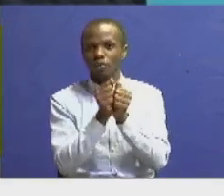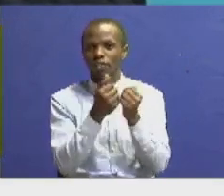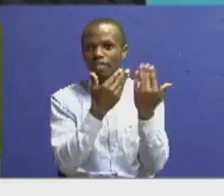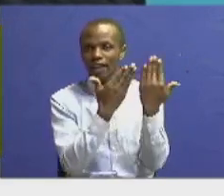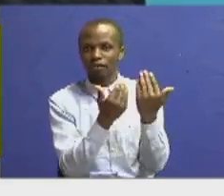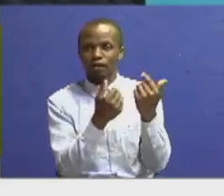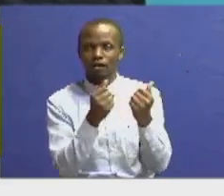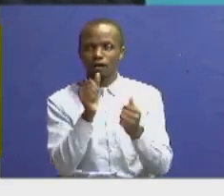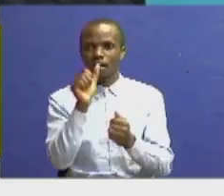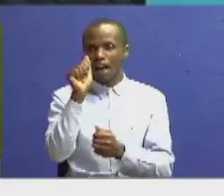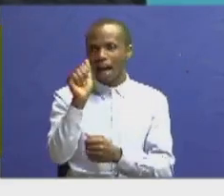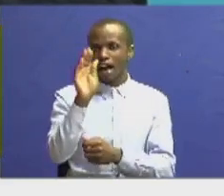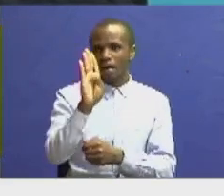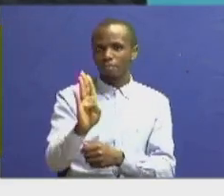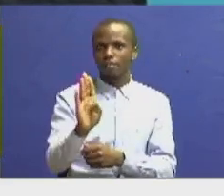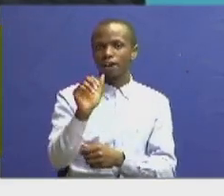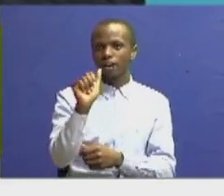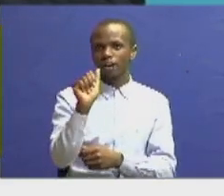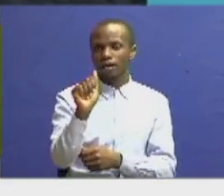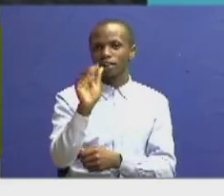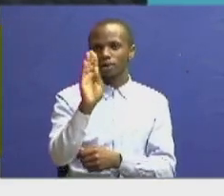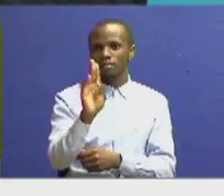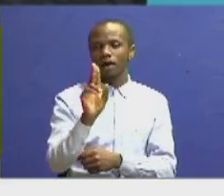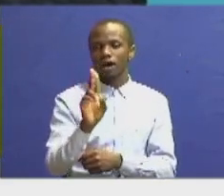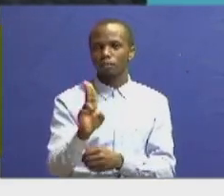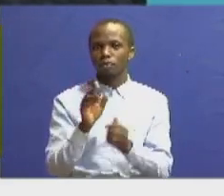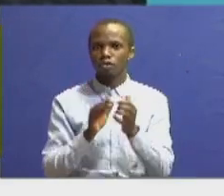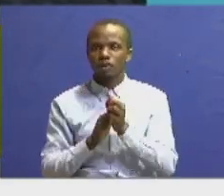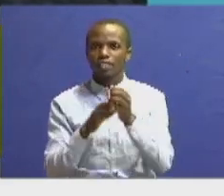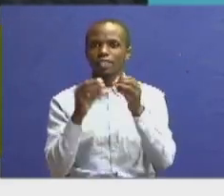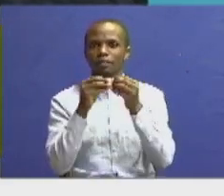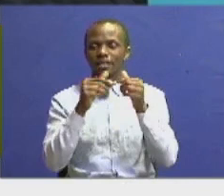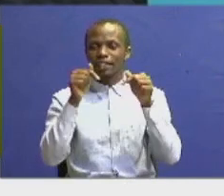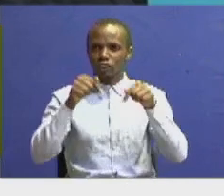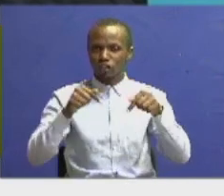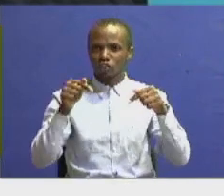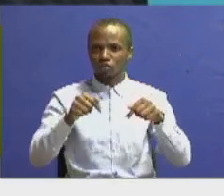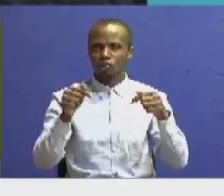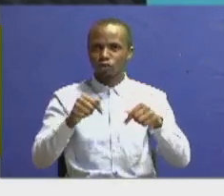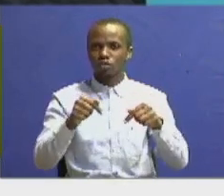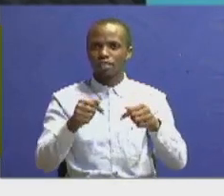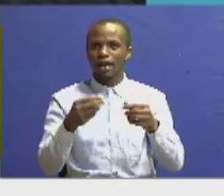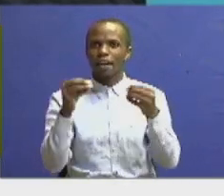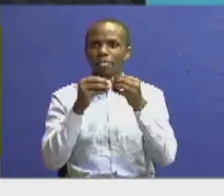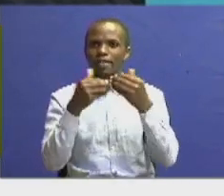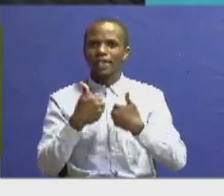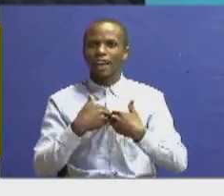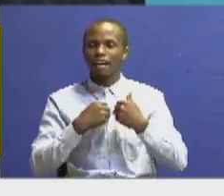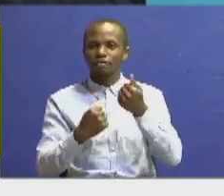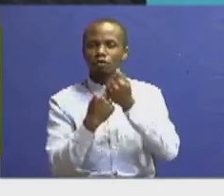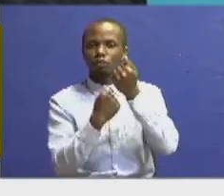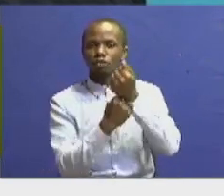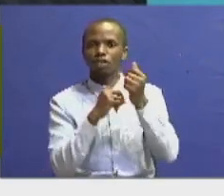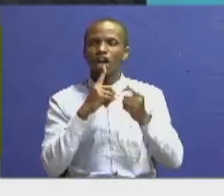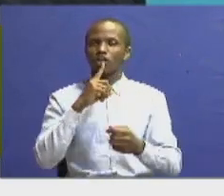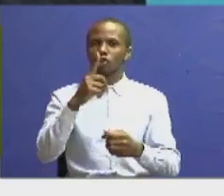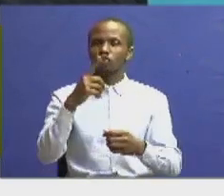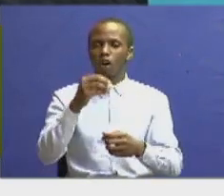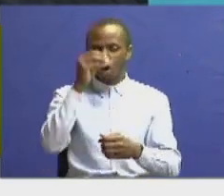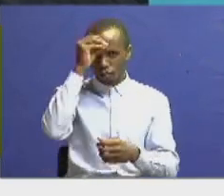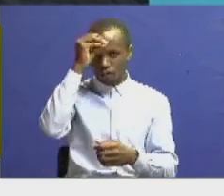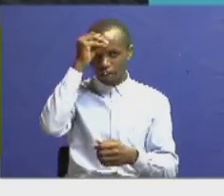of Youth and Sports Affairs, led by Honorable Babu Namwamba, today held a breakfast meeting with sponsors to make sure their